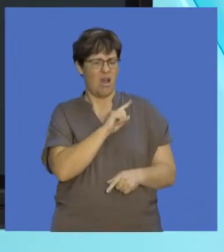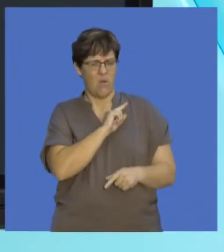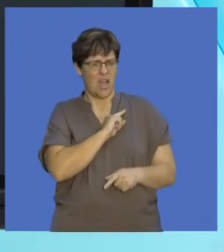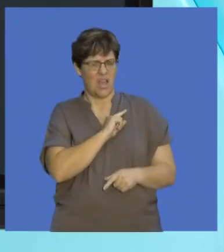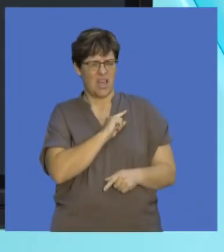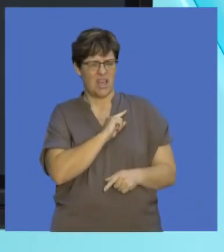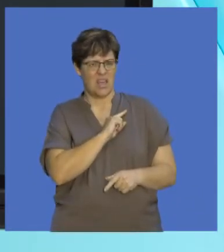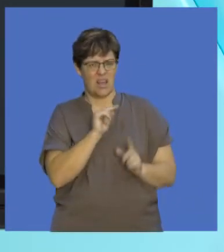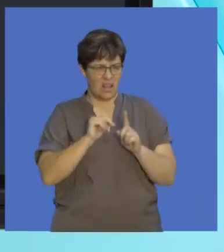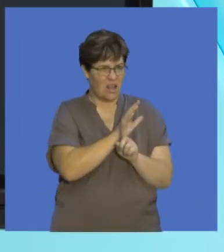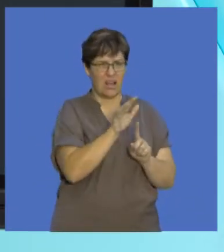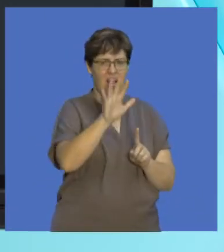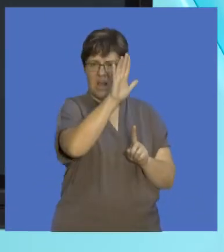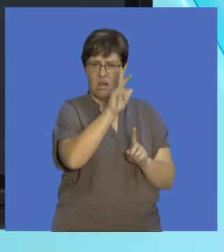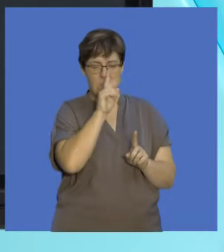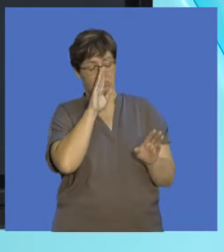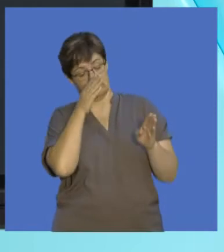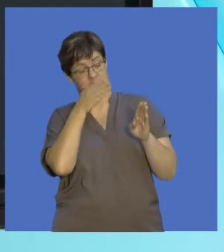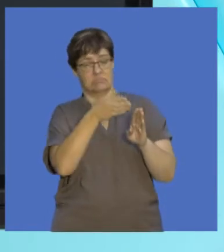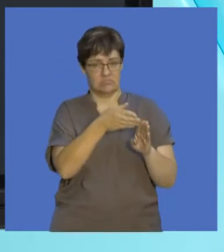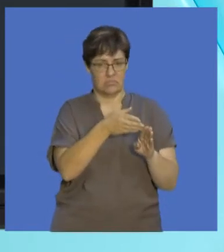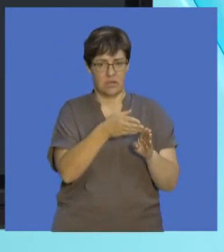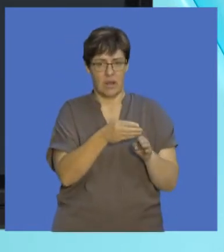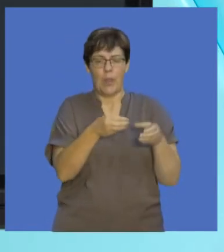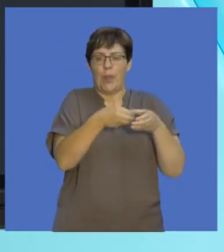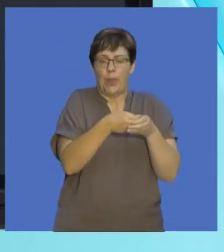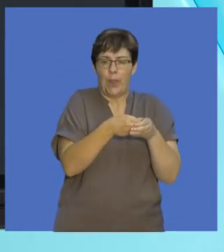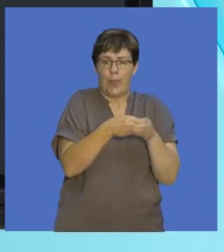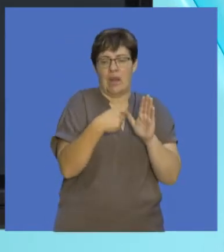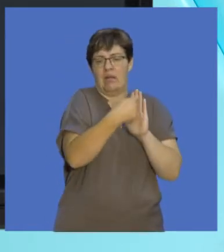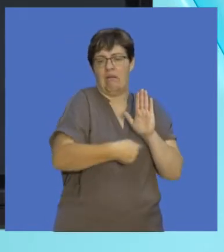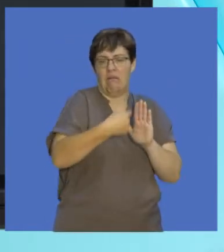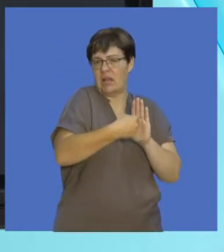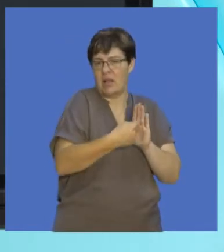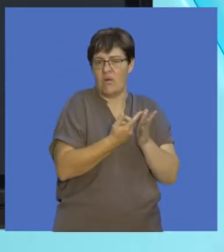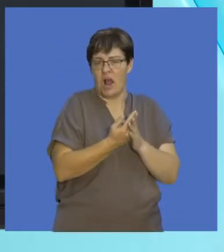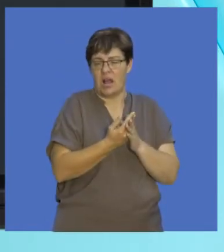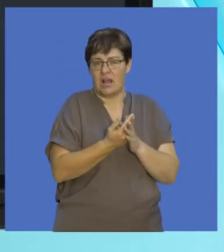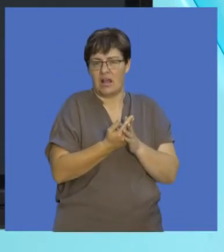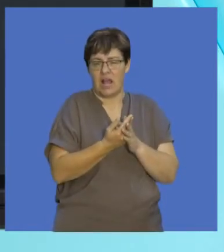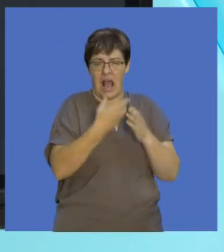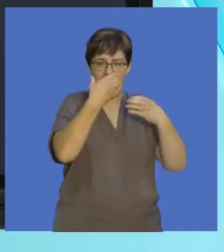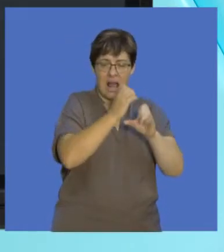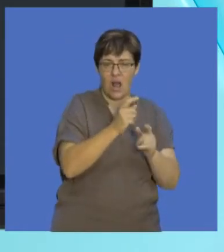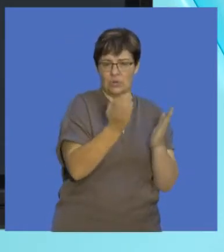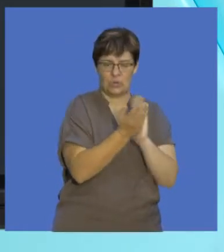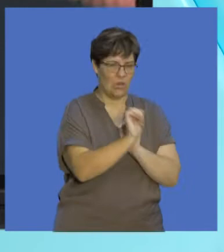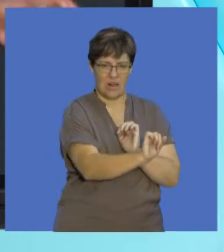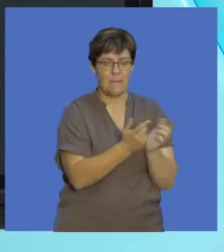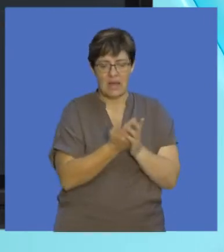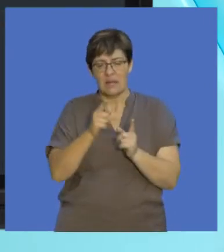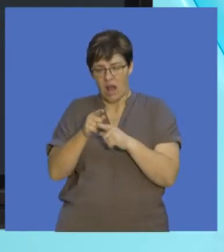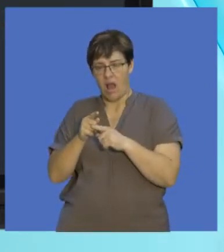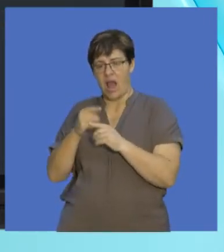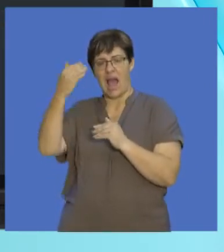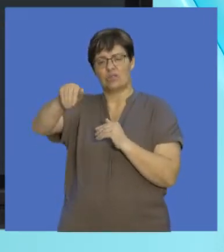they just are not confined to, the small circuits that we construct in our school labs, but even beyond,